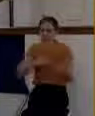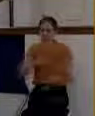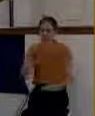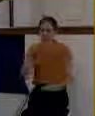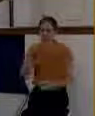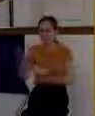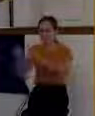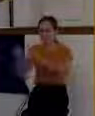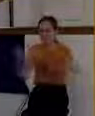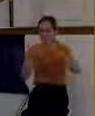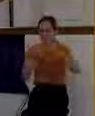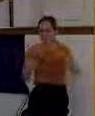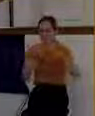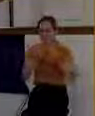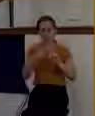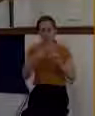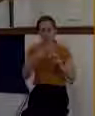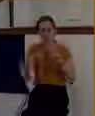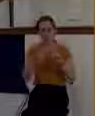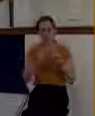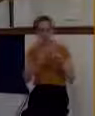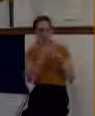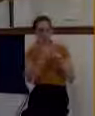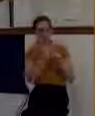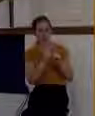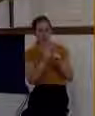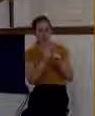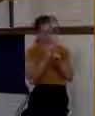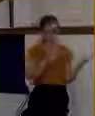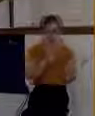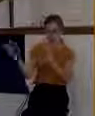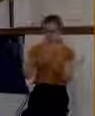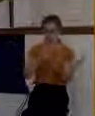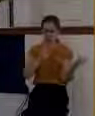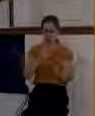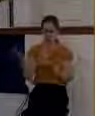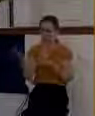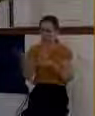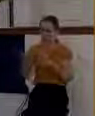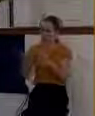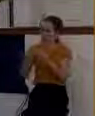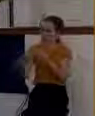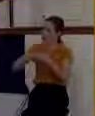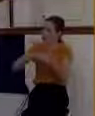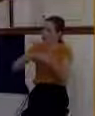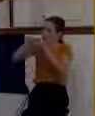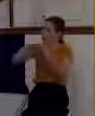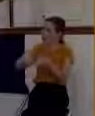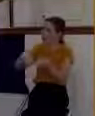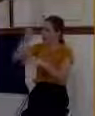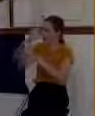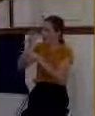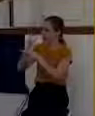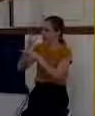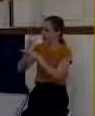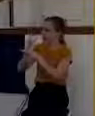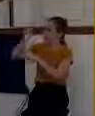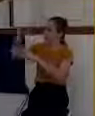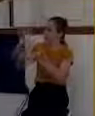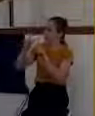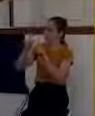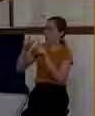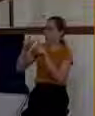our faith in your Word and nothing else. And if you're here tonight and you've never trusted Jesus as your Savior, I'd